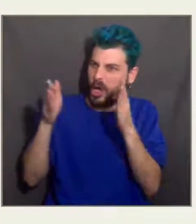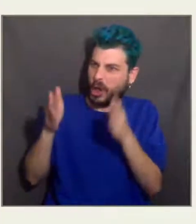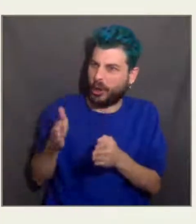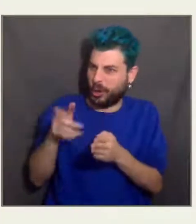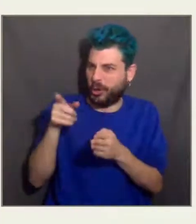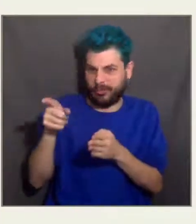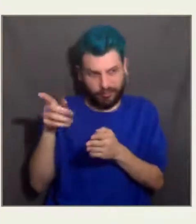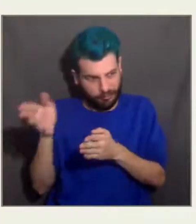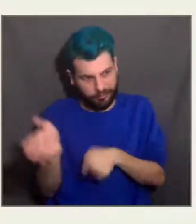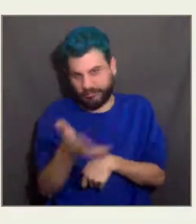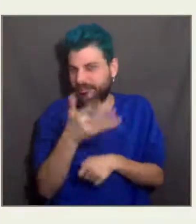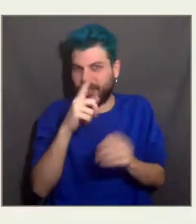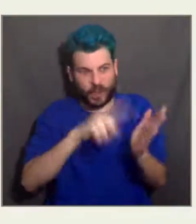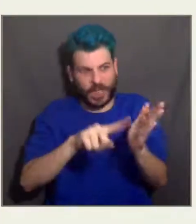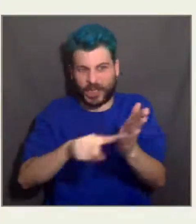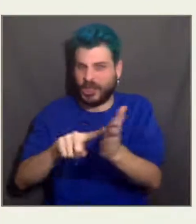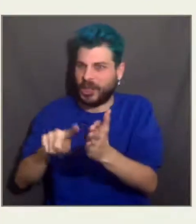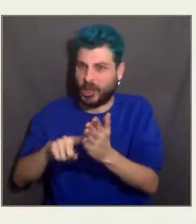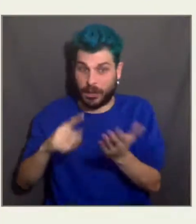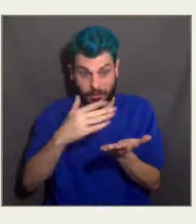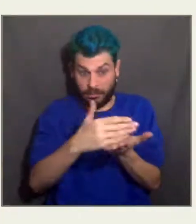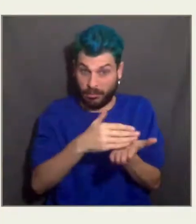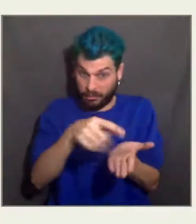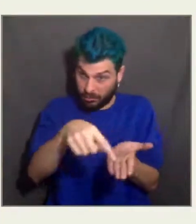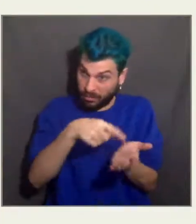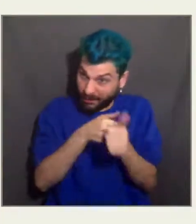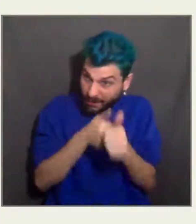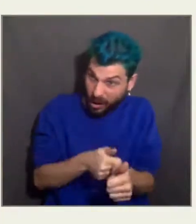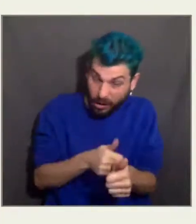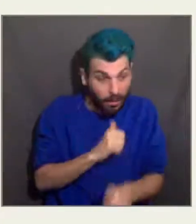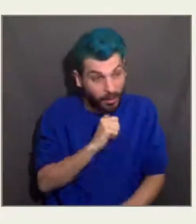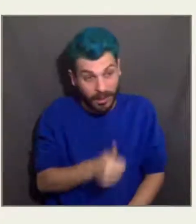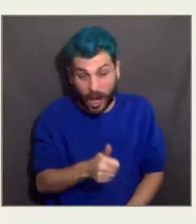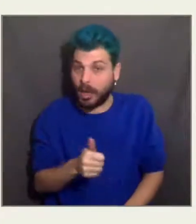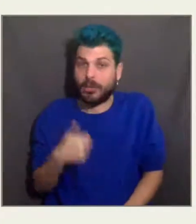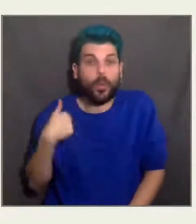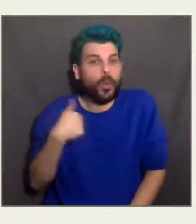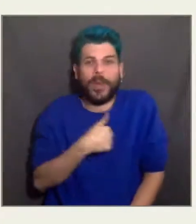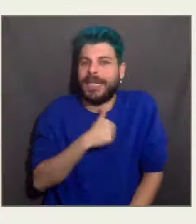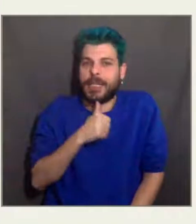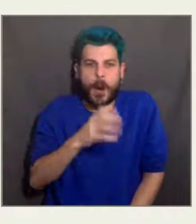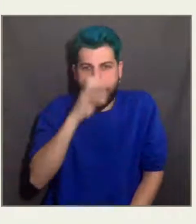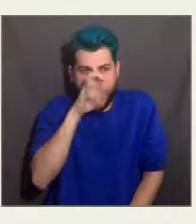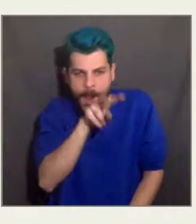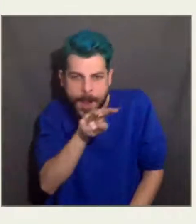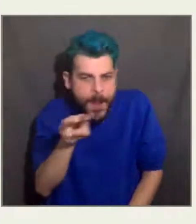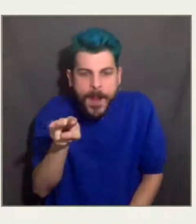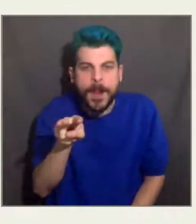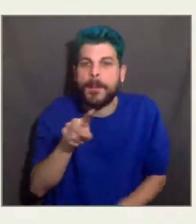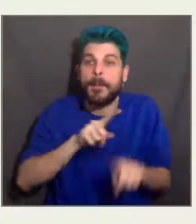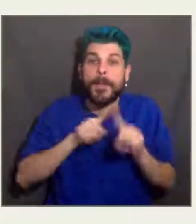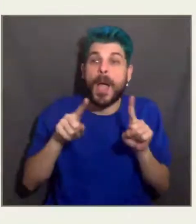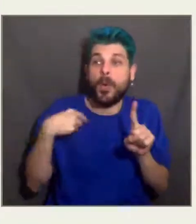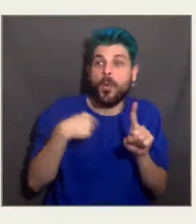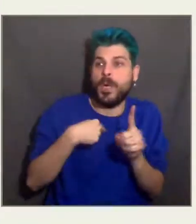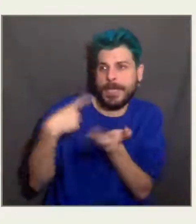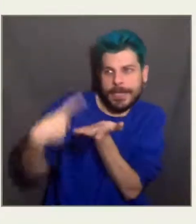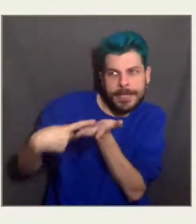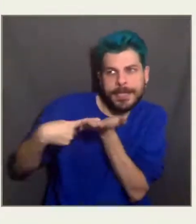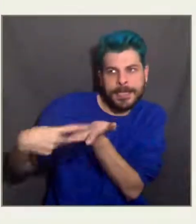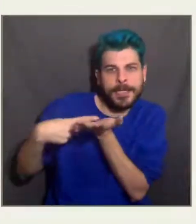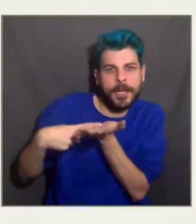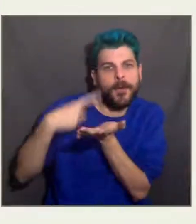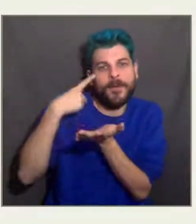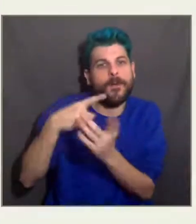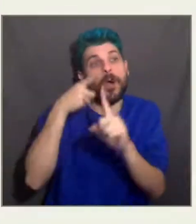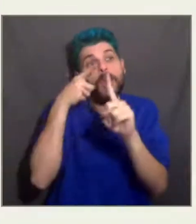of things are discussed and looked at. We're going to make sure that the counties are hitting their targets. Okay. How many people